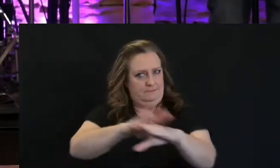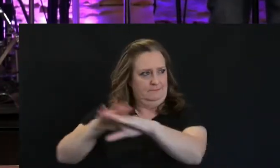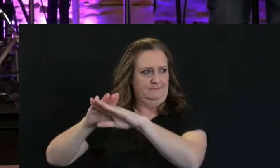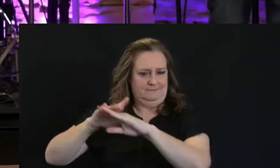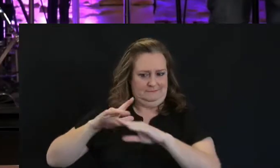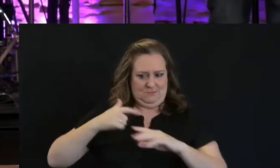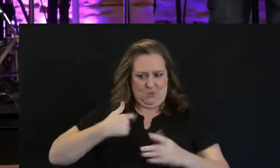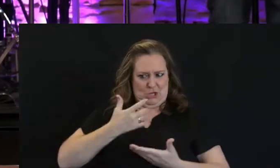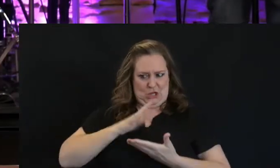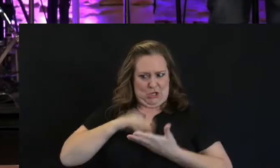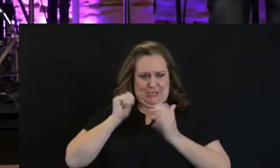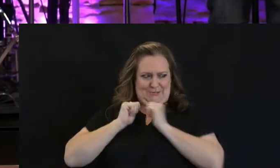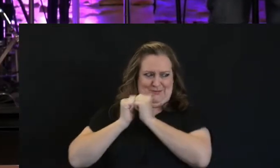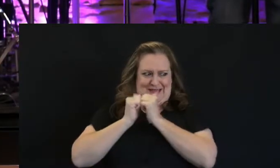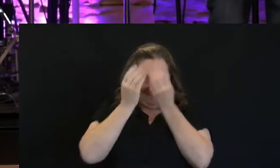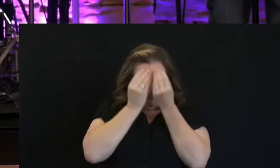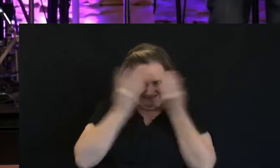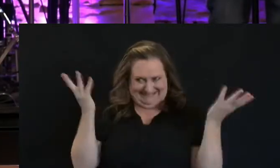all in it together.